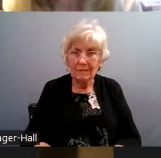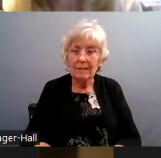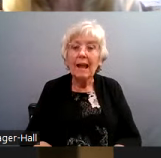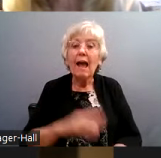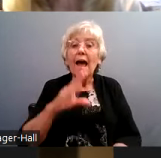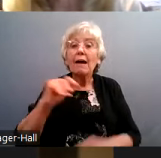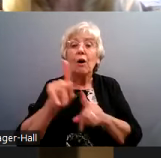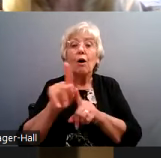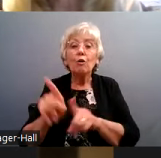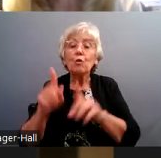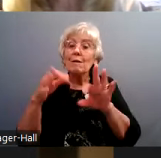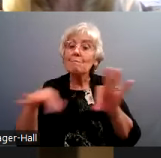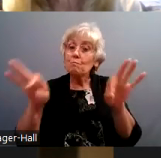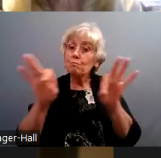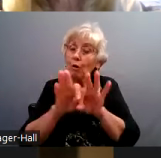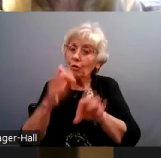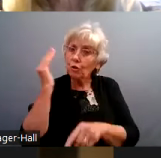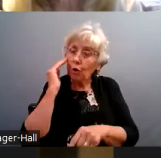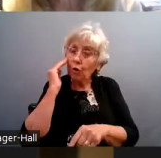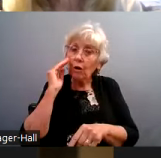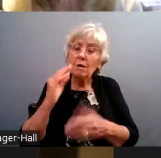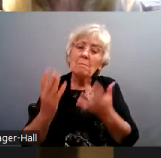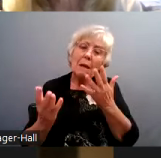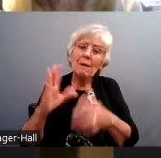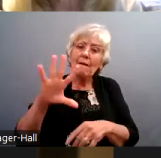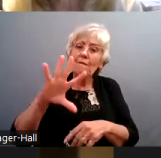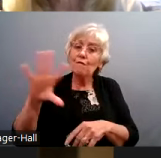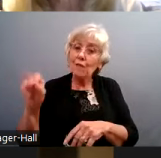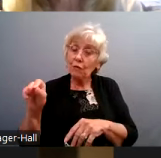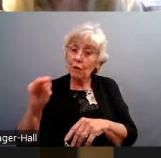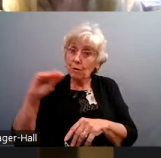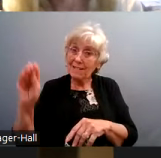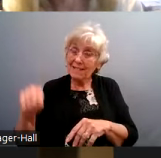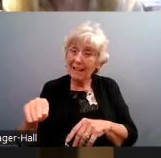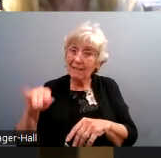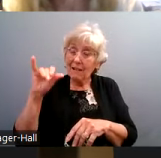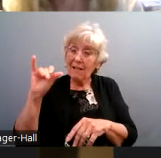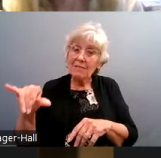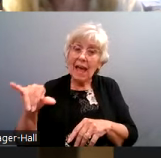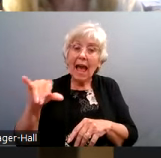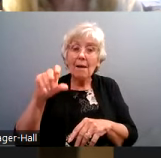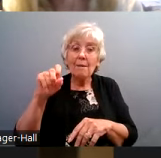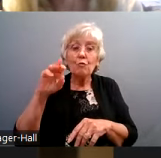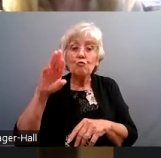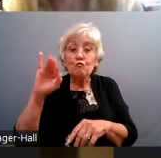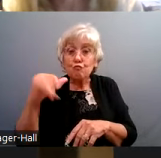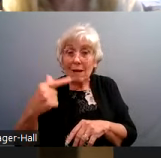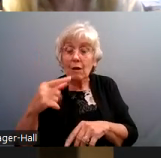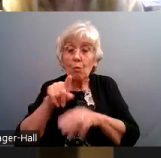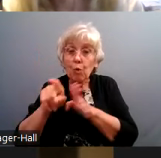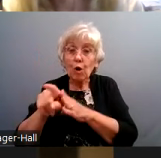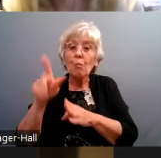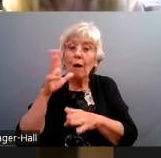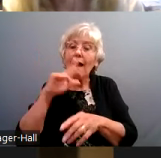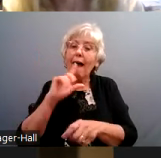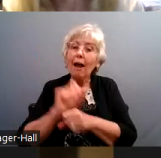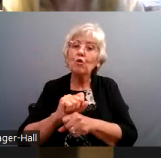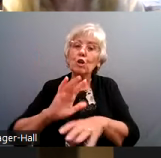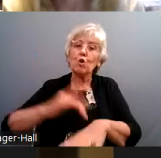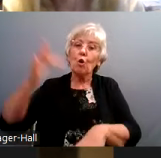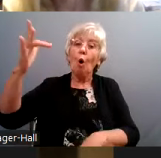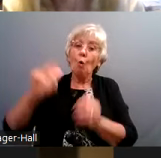note that only about 50% of the Microsporum canis of the ringworm will actually glow with the light,